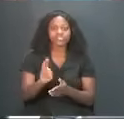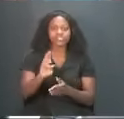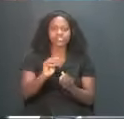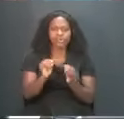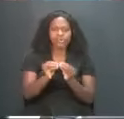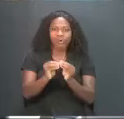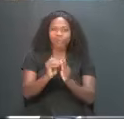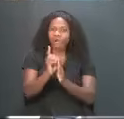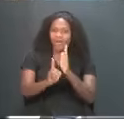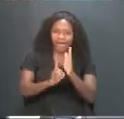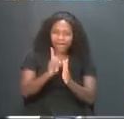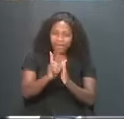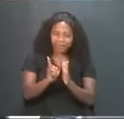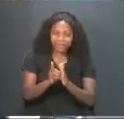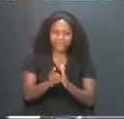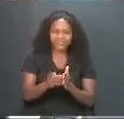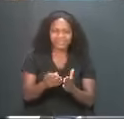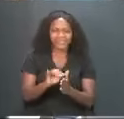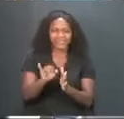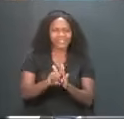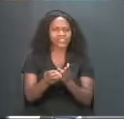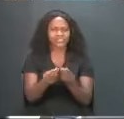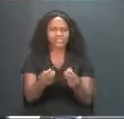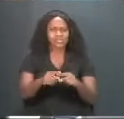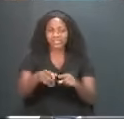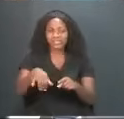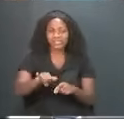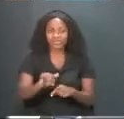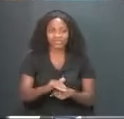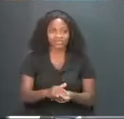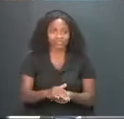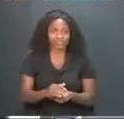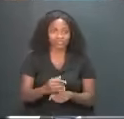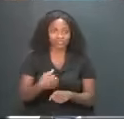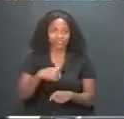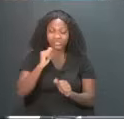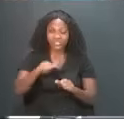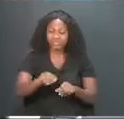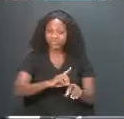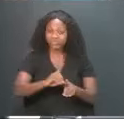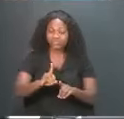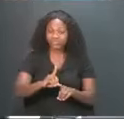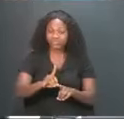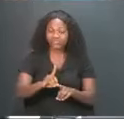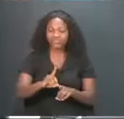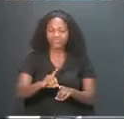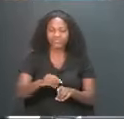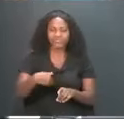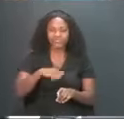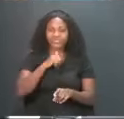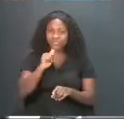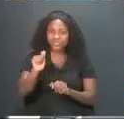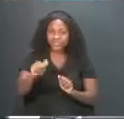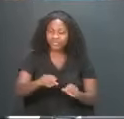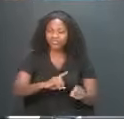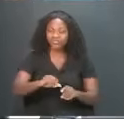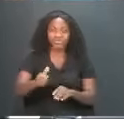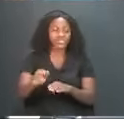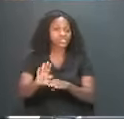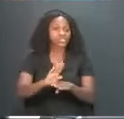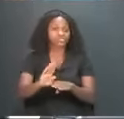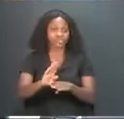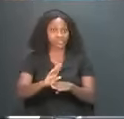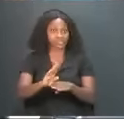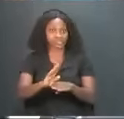of it. Because of that, we have not been able to touch any of the items under